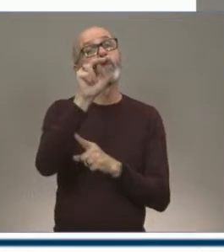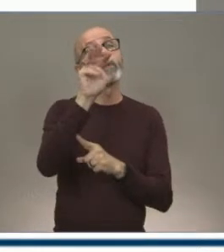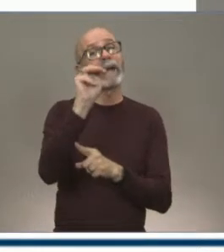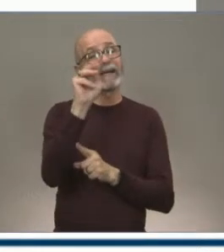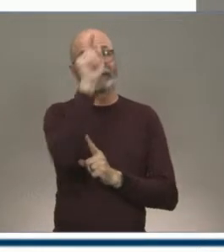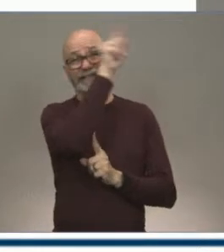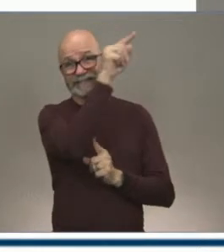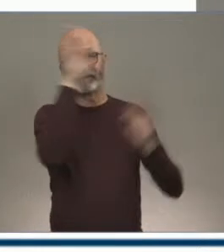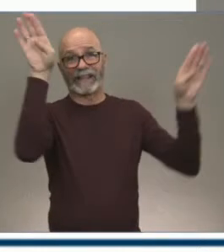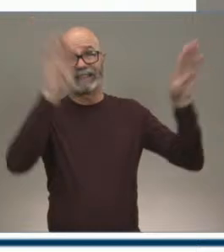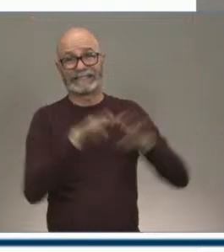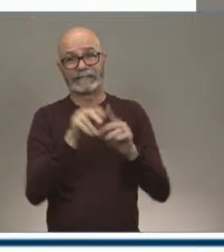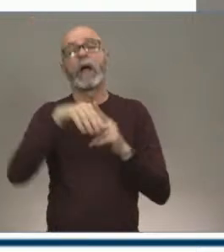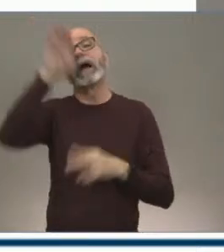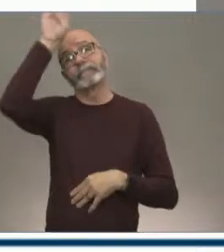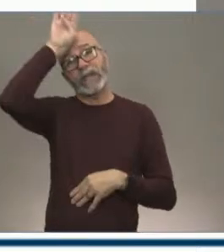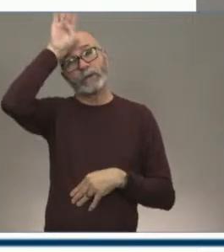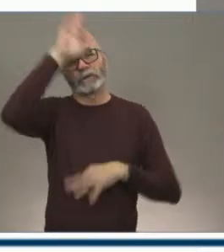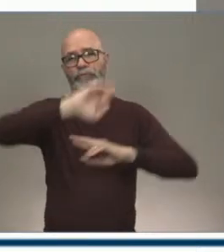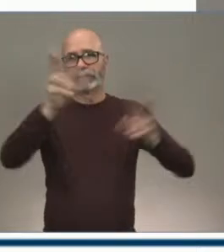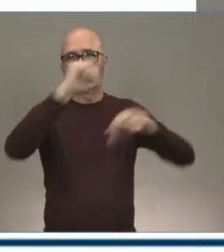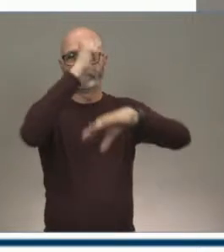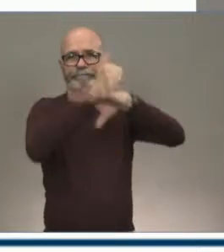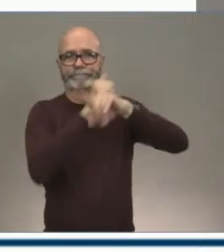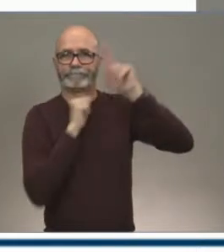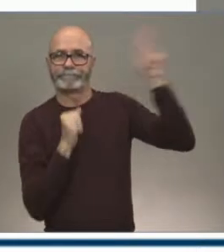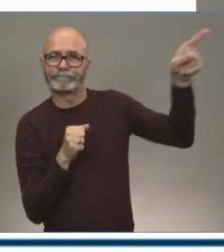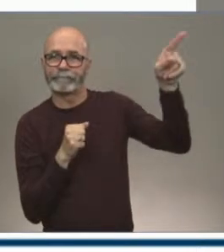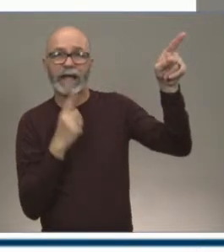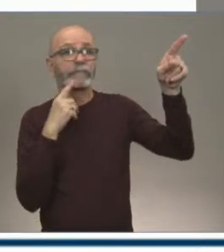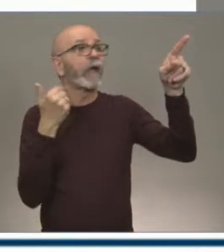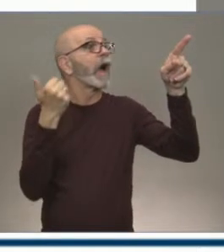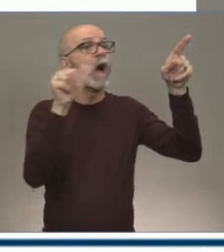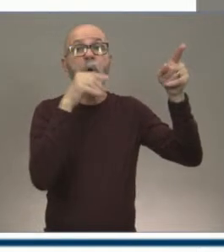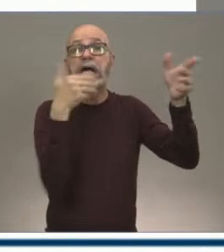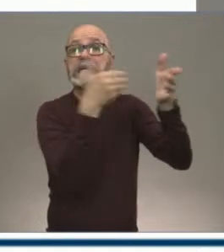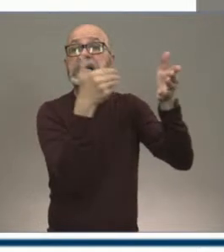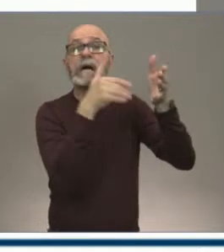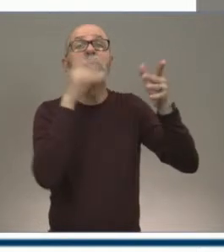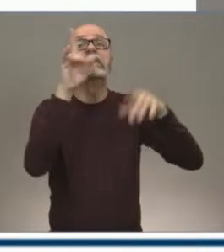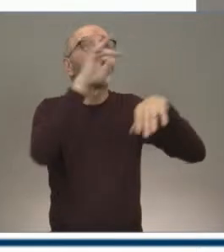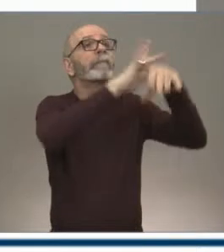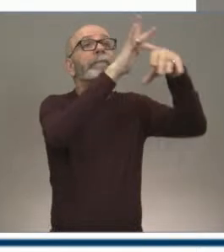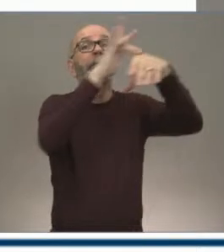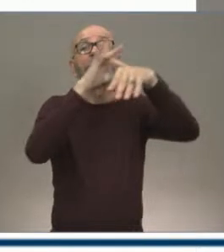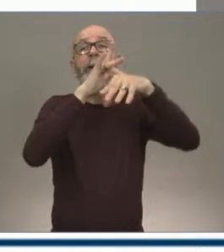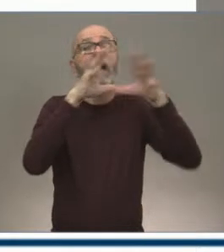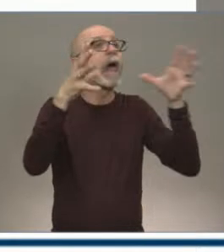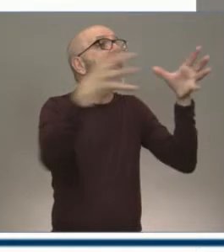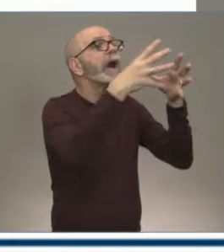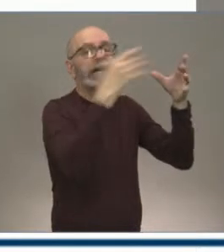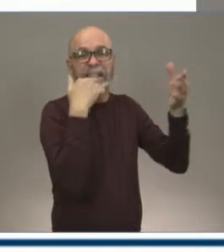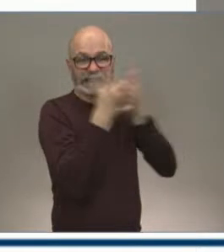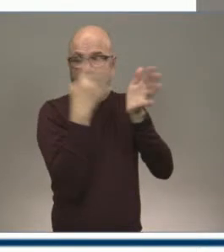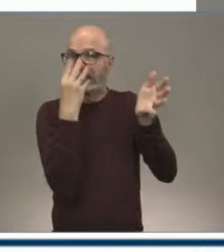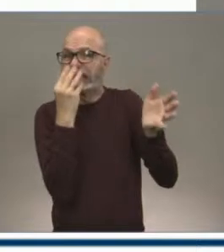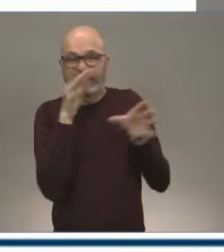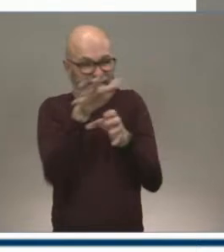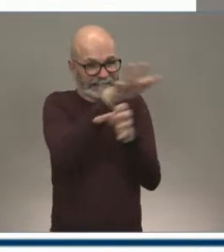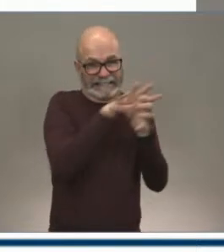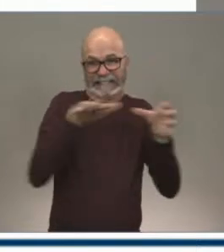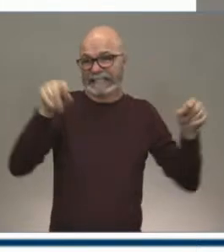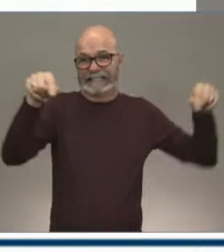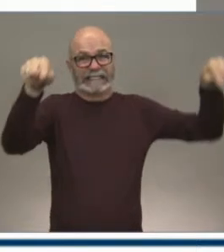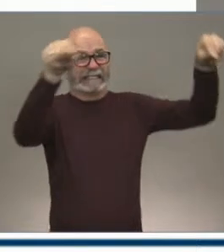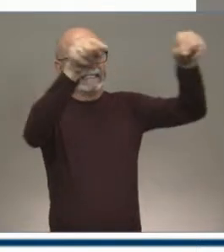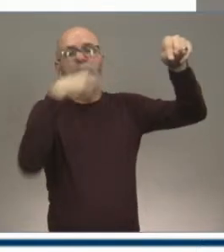weekend. Anyone who in the area, in the New Minas, Kentville, Wolfville area, that we're